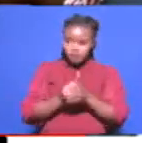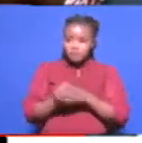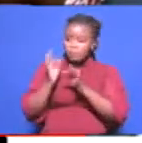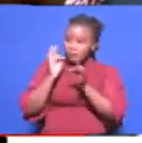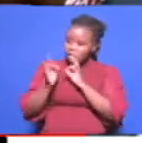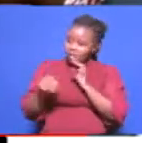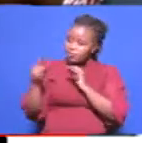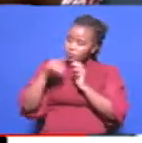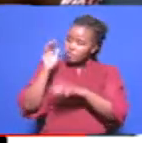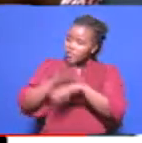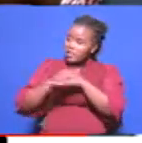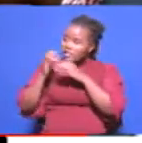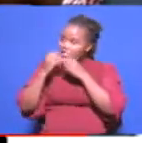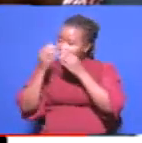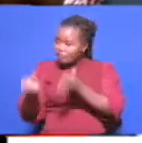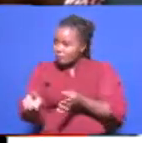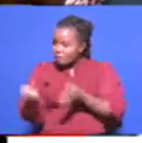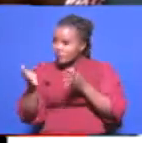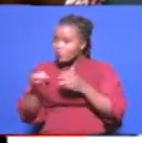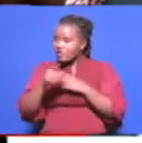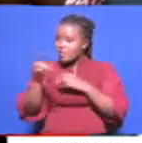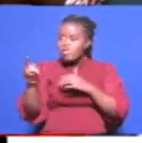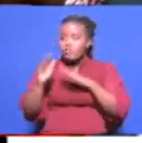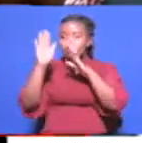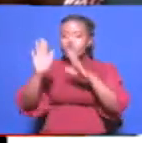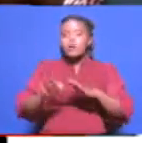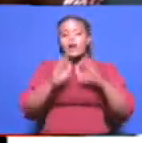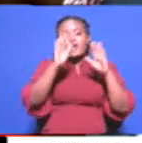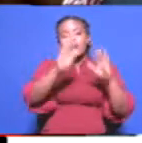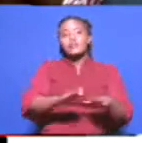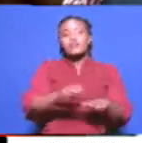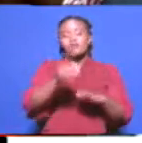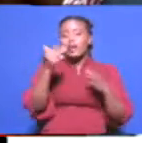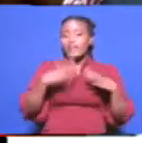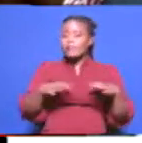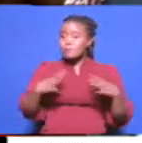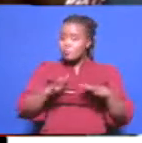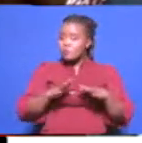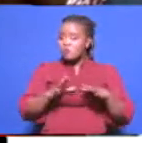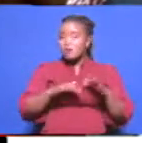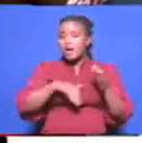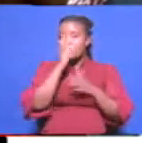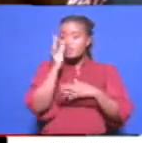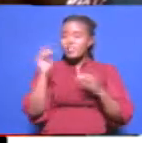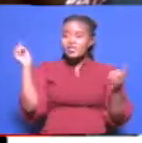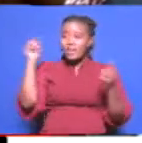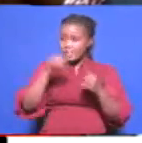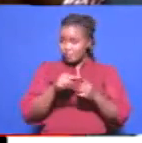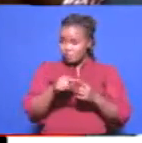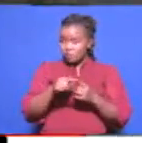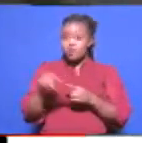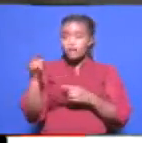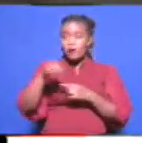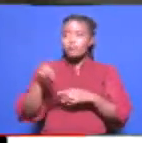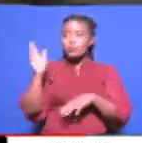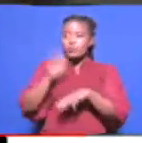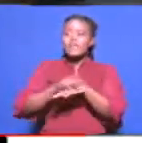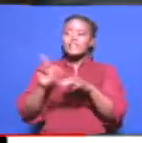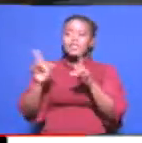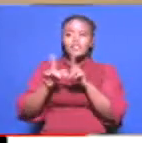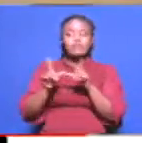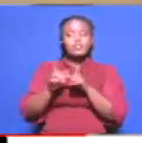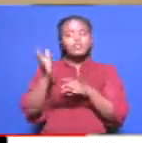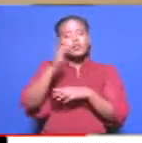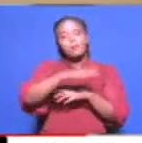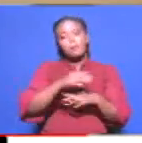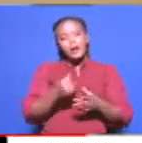that you are doing it, you are campaigning for other formations other than Azimio, we will recall the certificate. Elsewhere, the